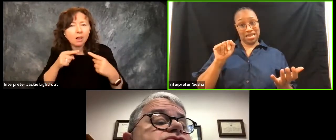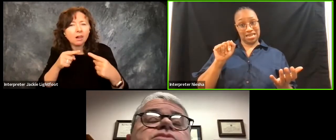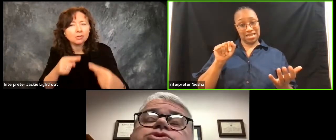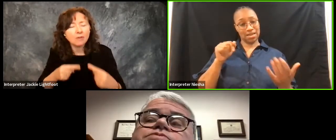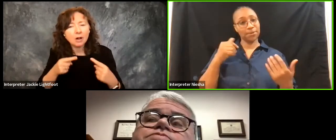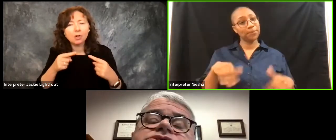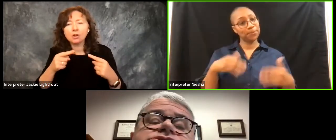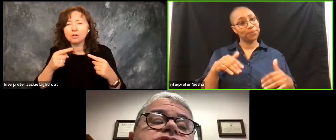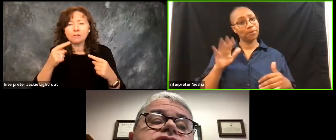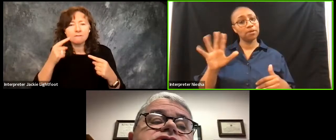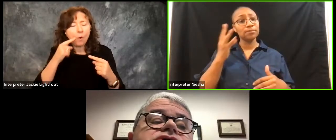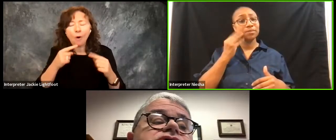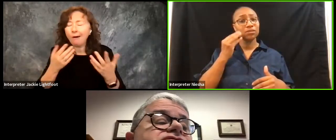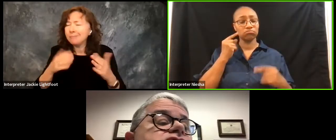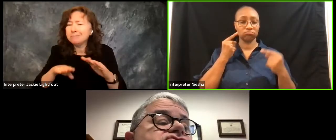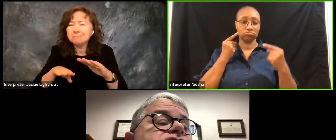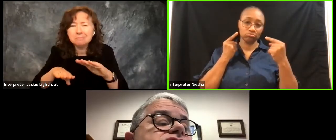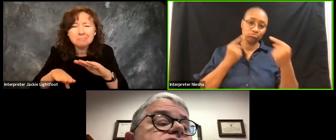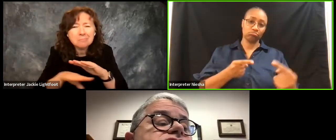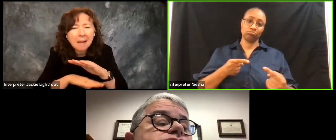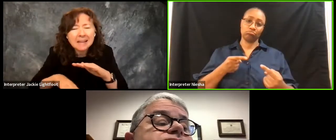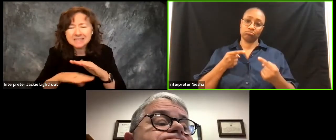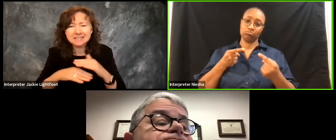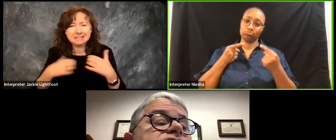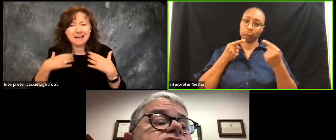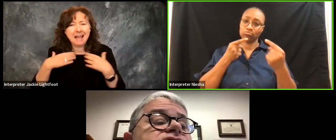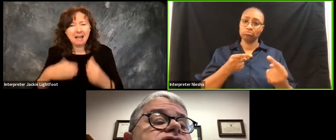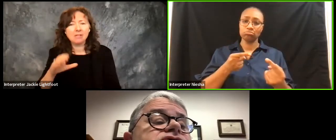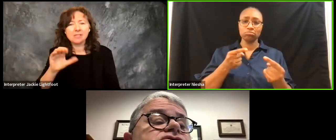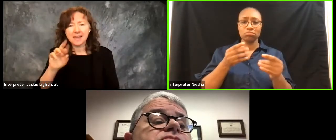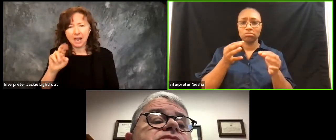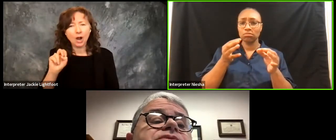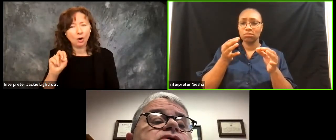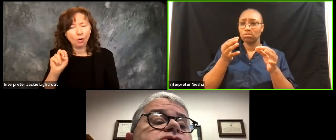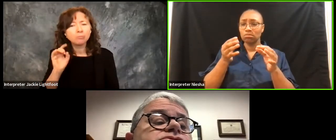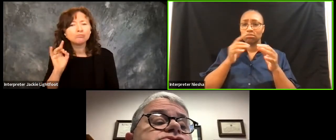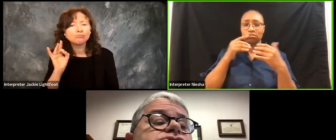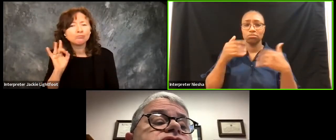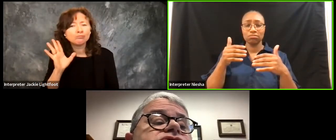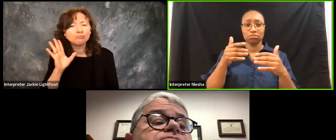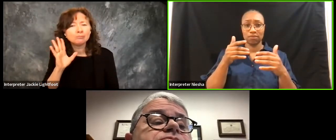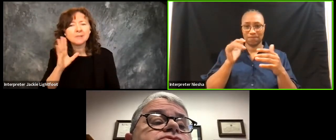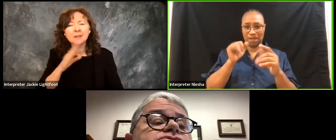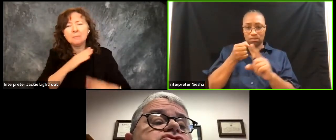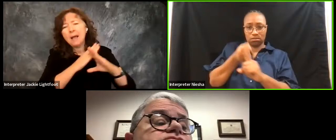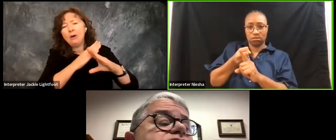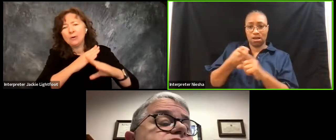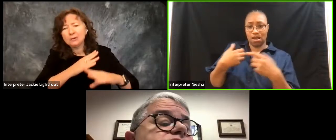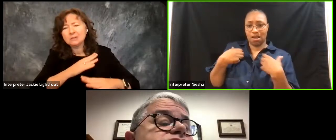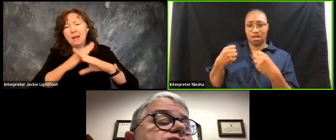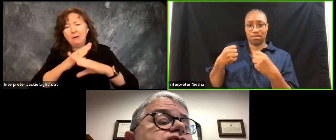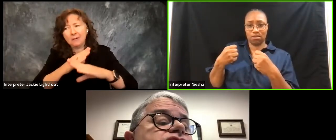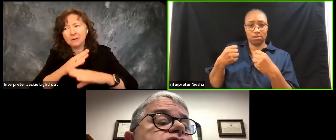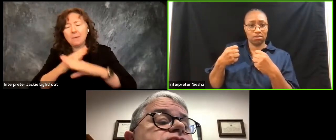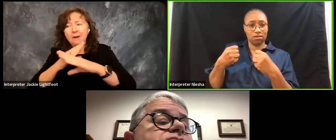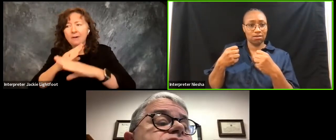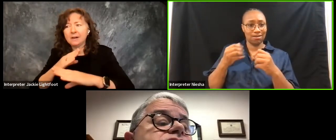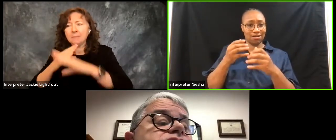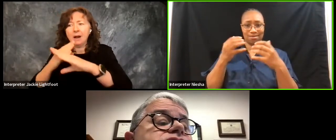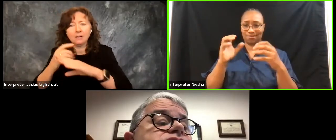to even the most basic of healthcare needs. There are many barriers that people with disabilities have